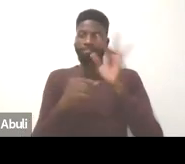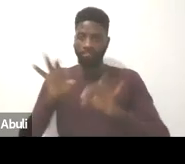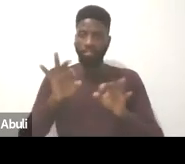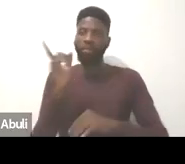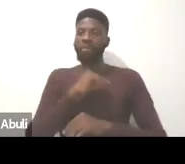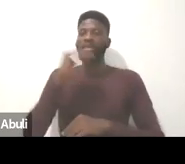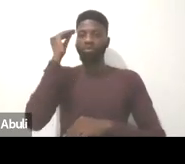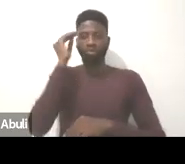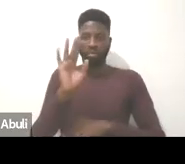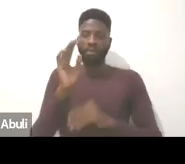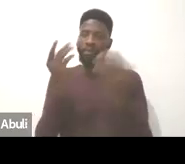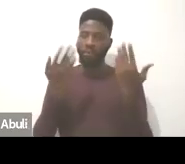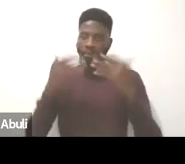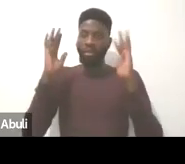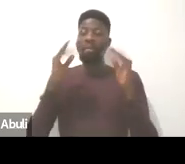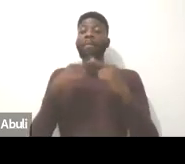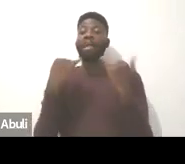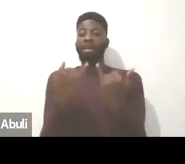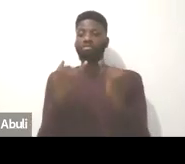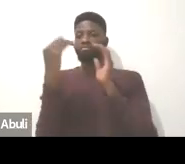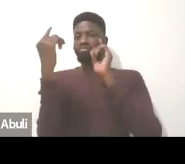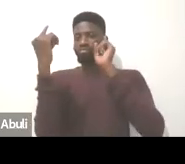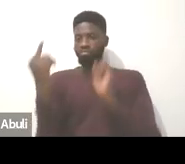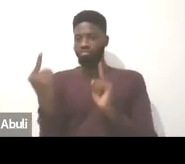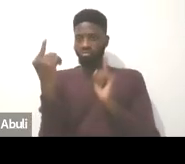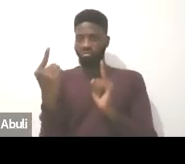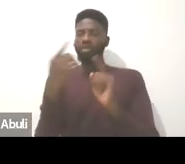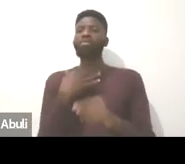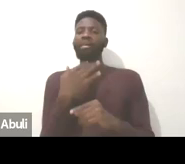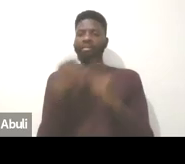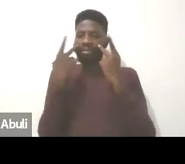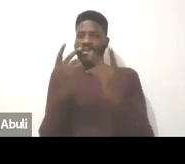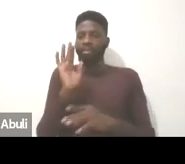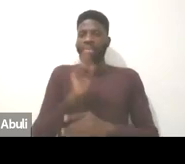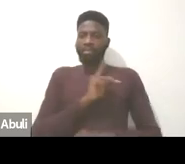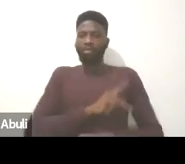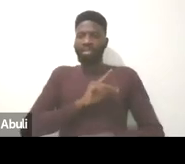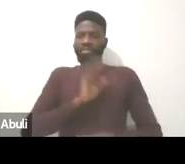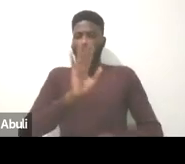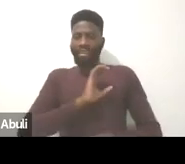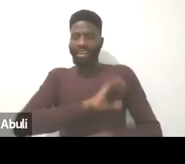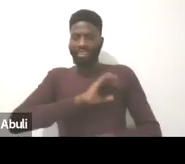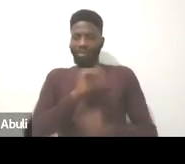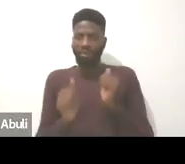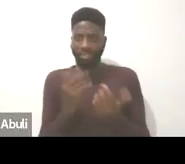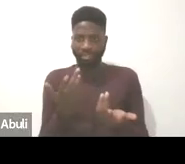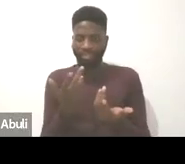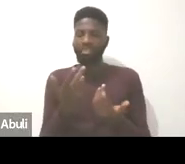education. But then now we want to see what's your personality. Because again, we